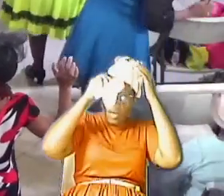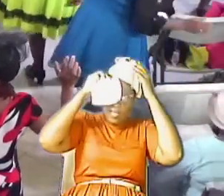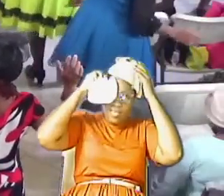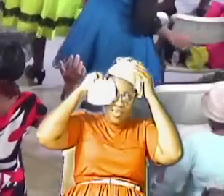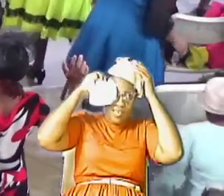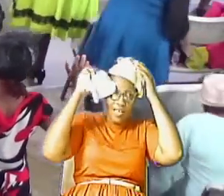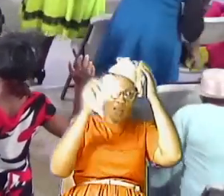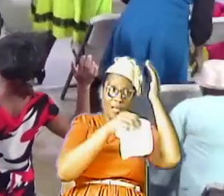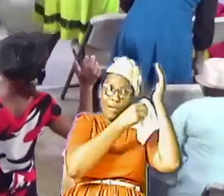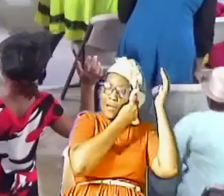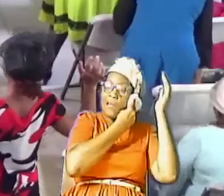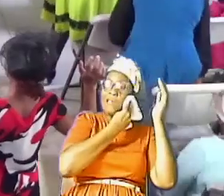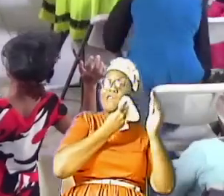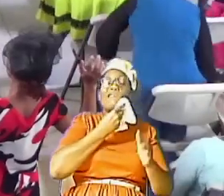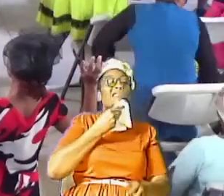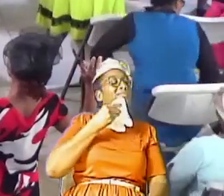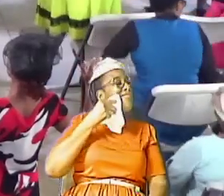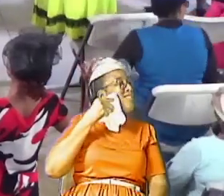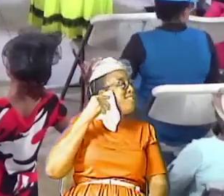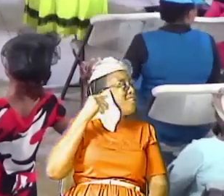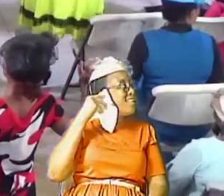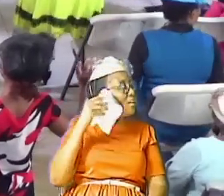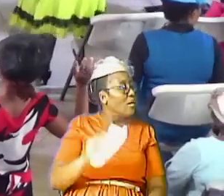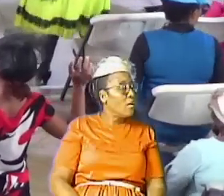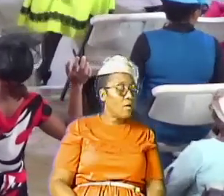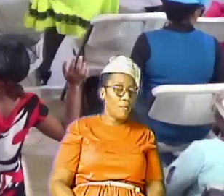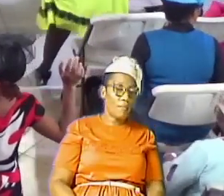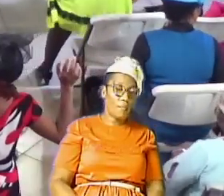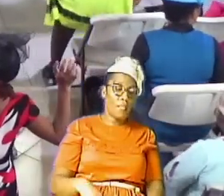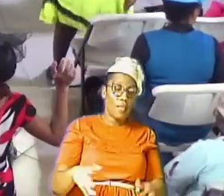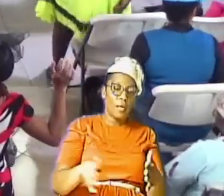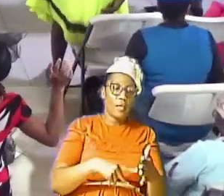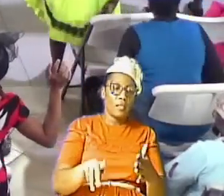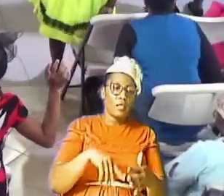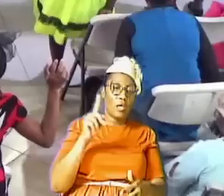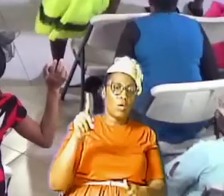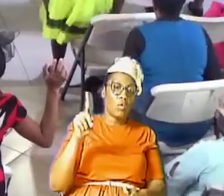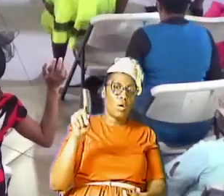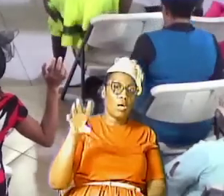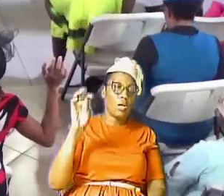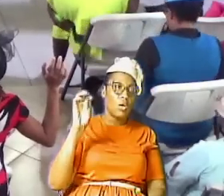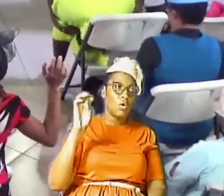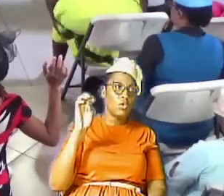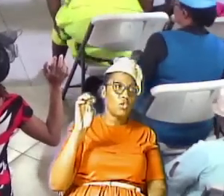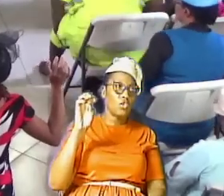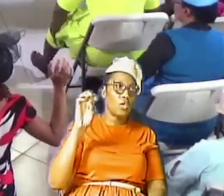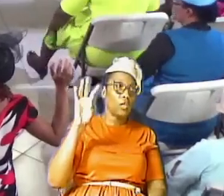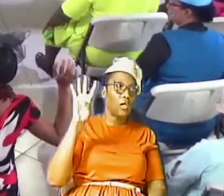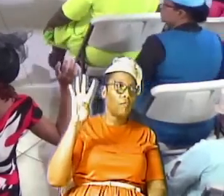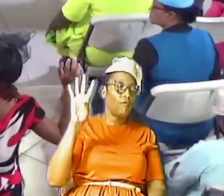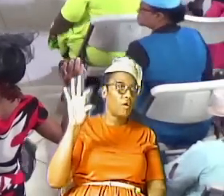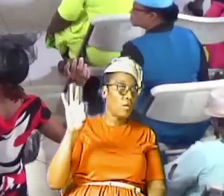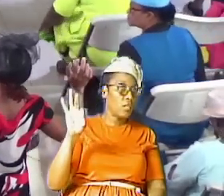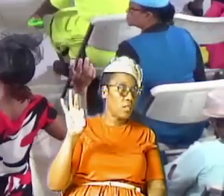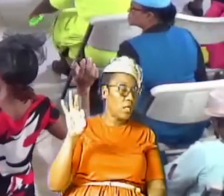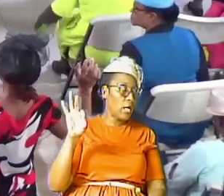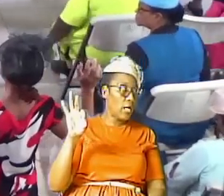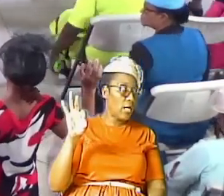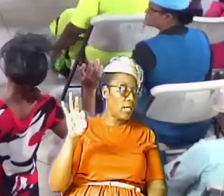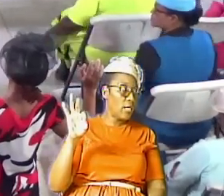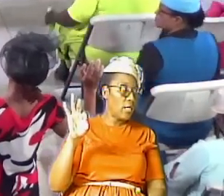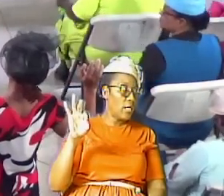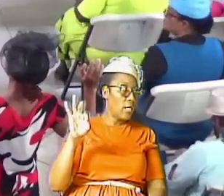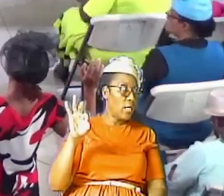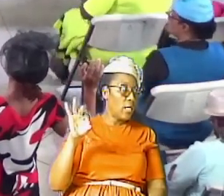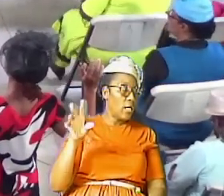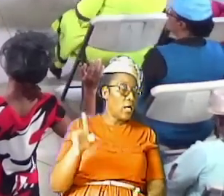are here to worship the Lord today. We'll be reading. You can follow in the Bible. Psalm 149. Hallelujah. And Psalm